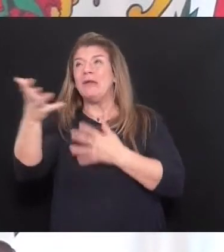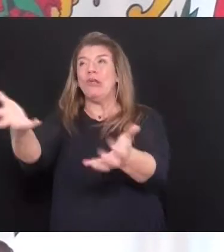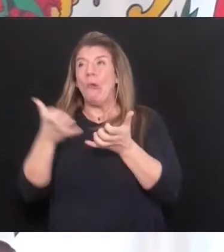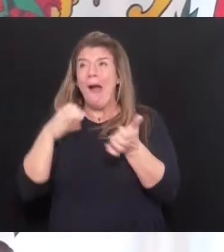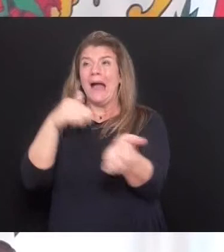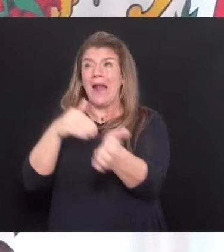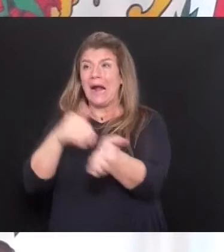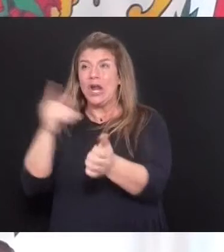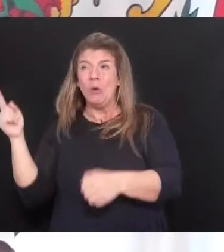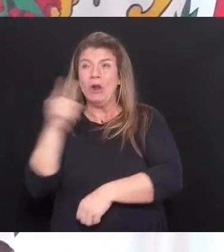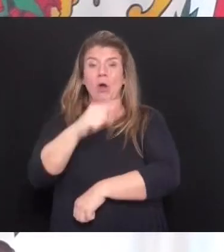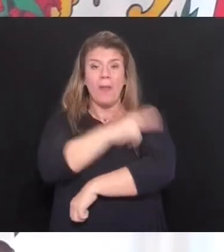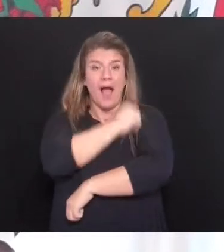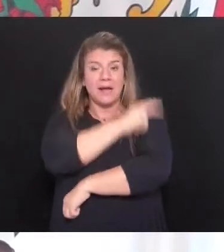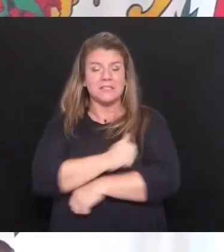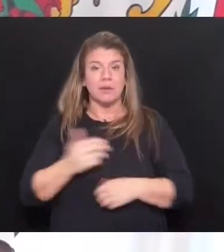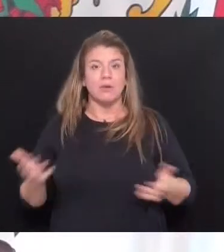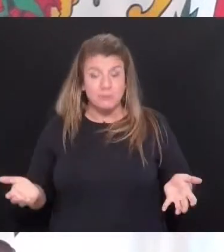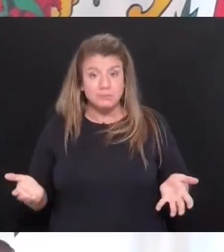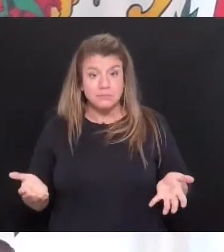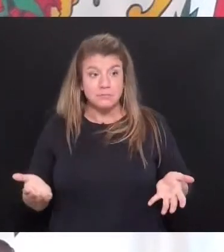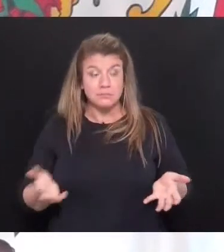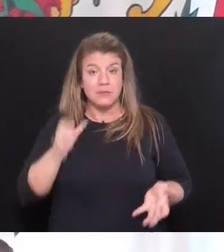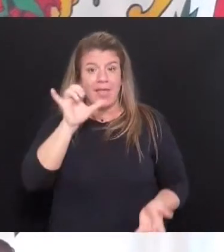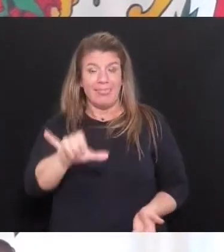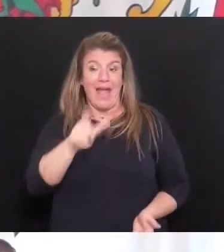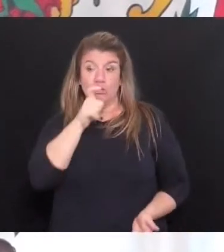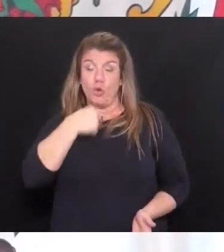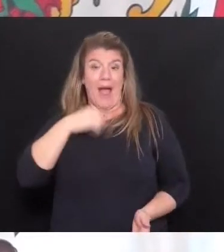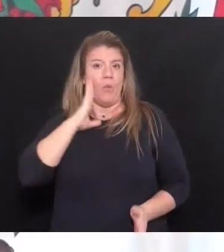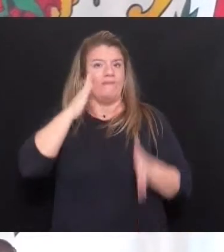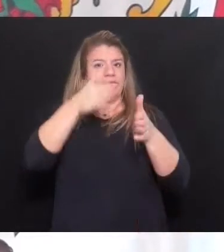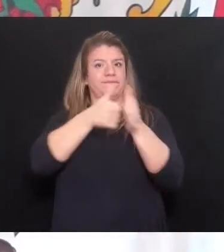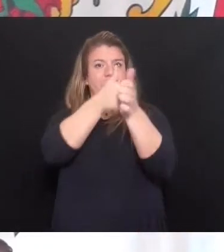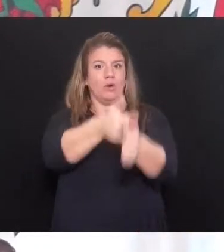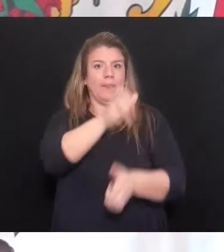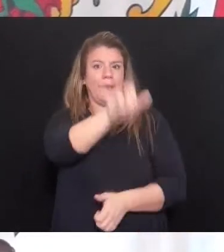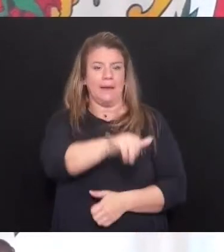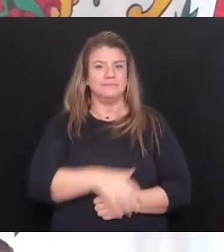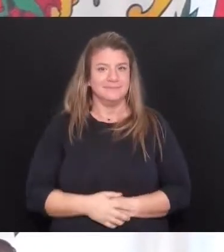to a doctor. And so that's who I'd be listening to.